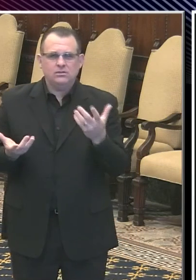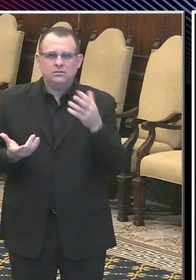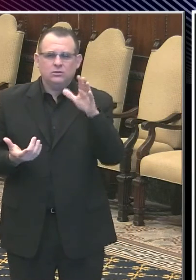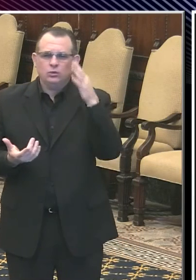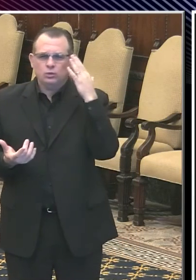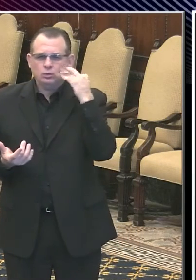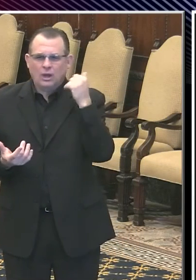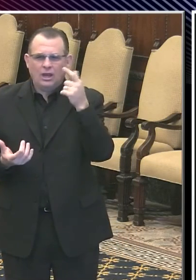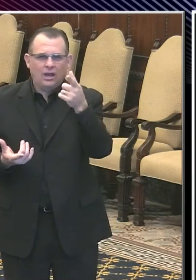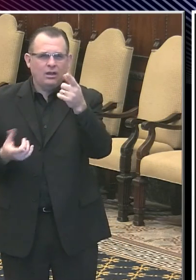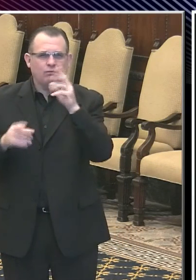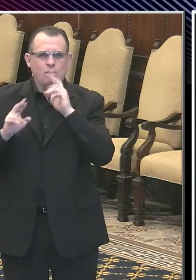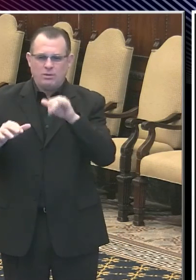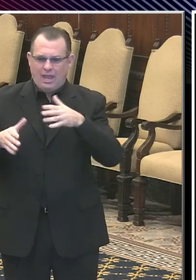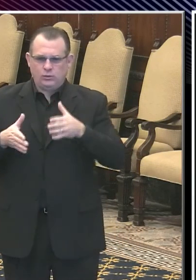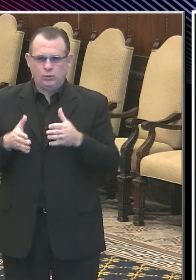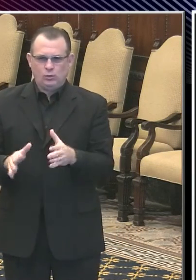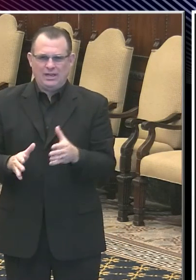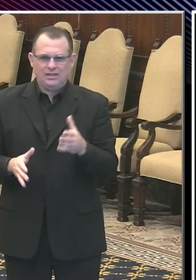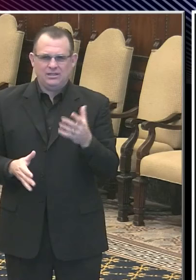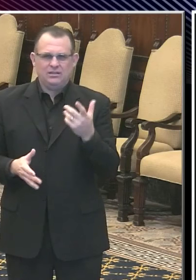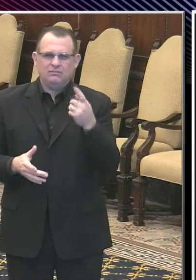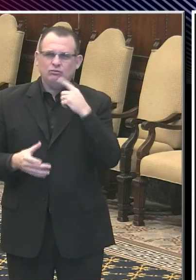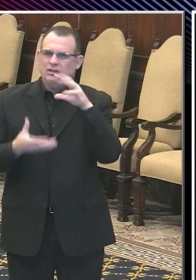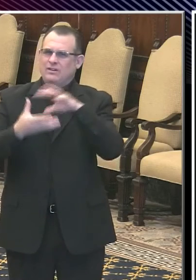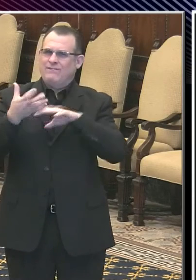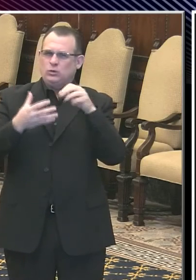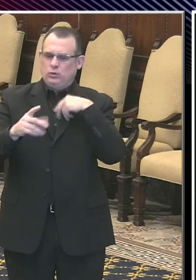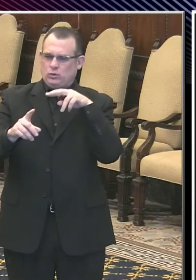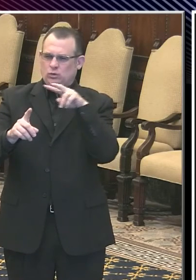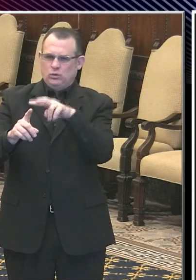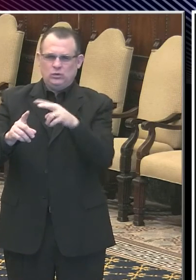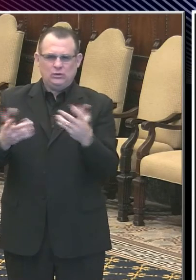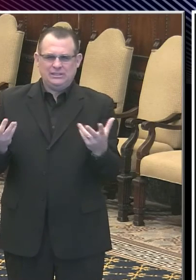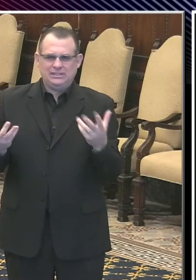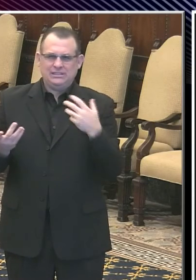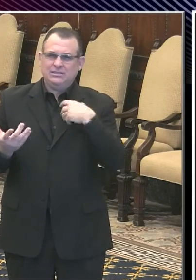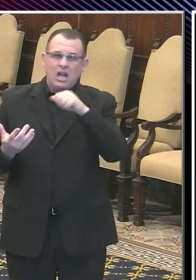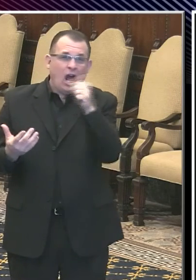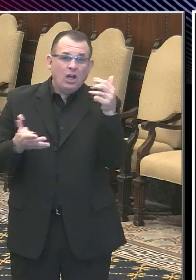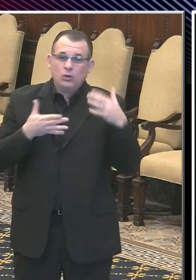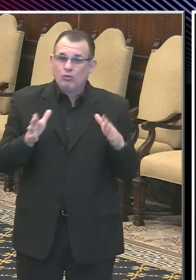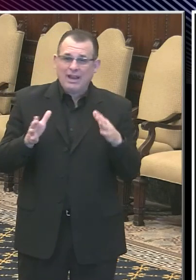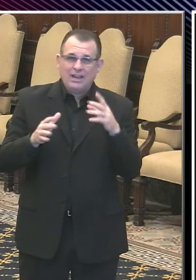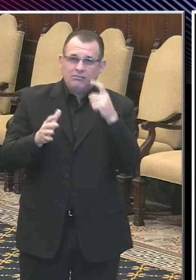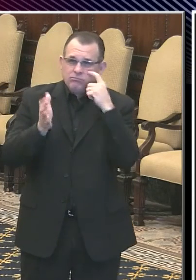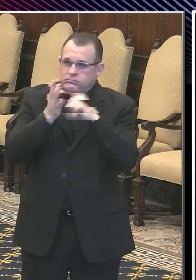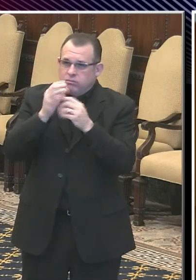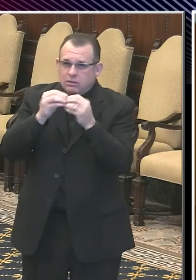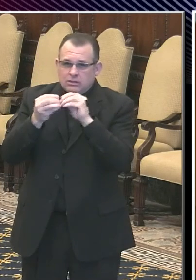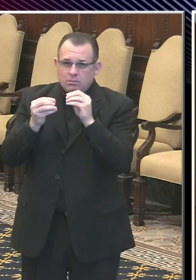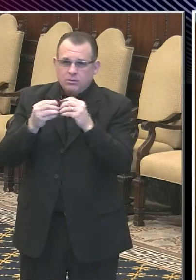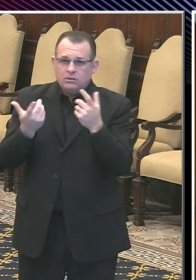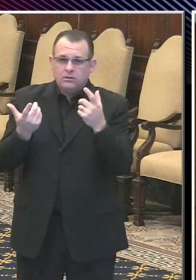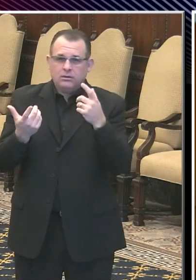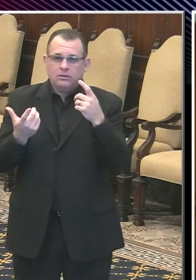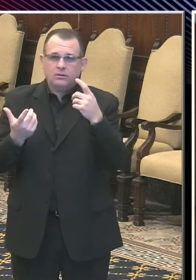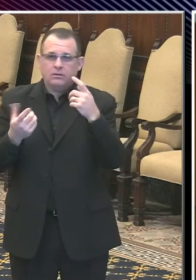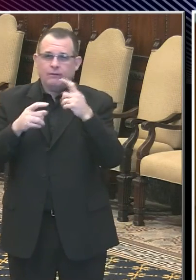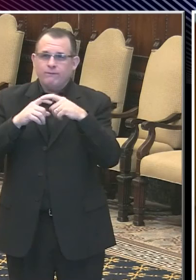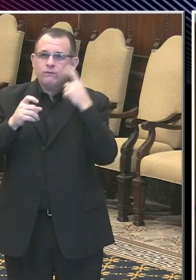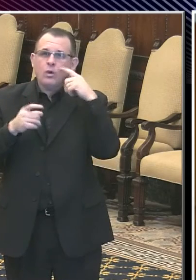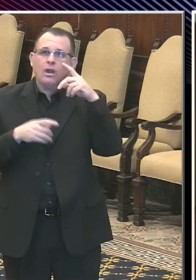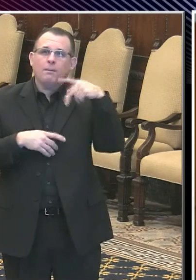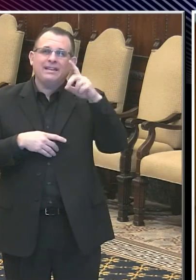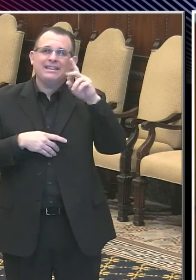this way, and if there's another way that you've thought about doing it, perhaps. We've been reporting the number of people